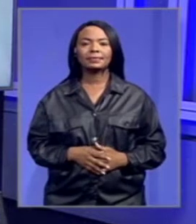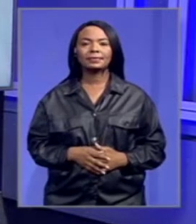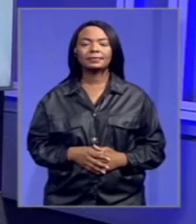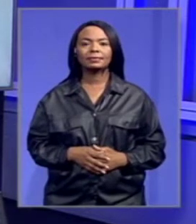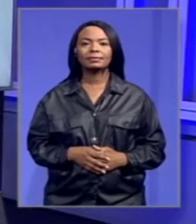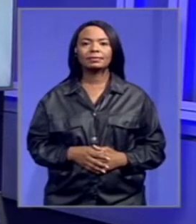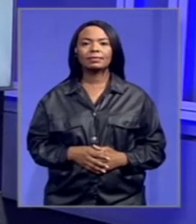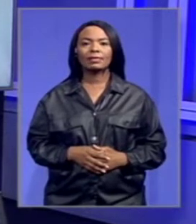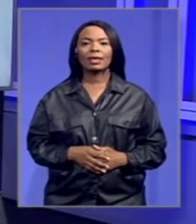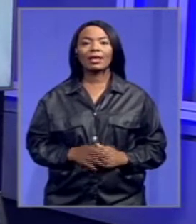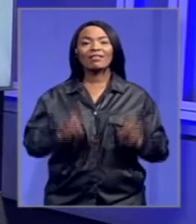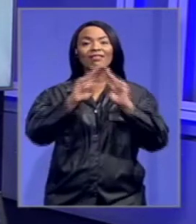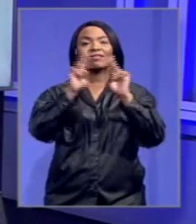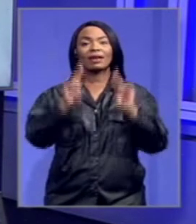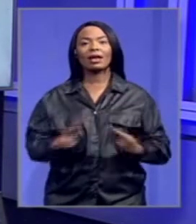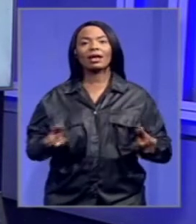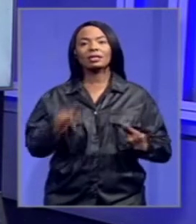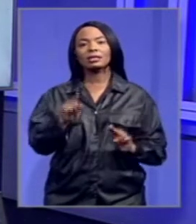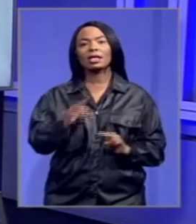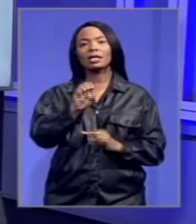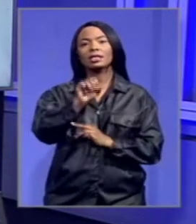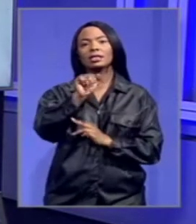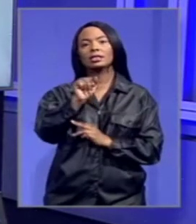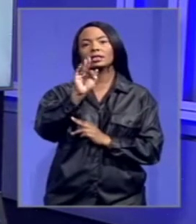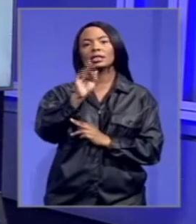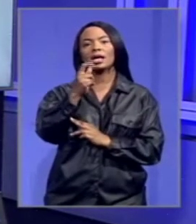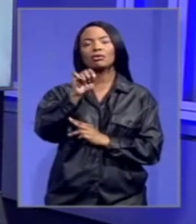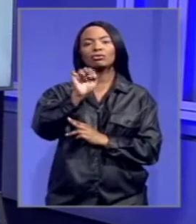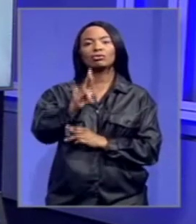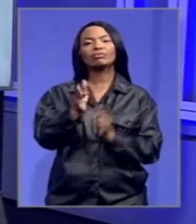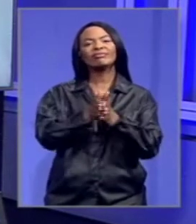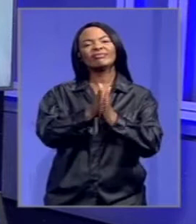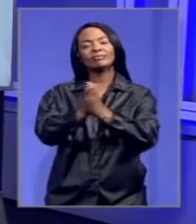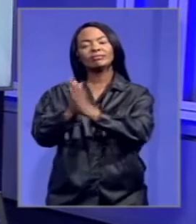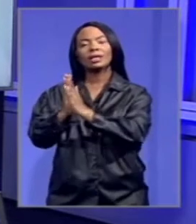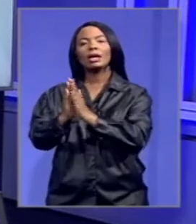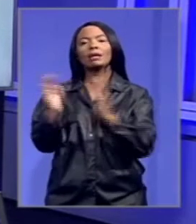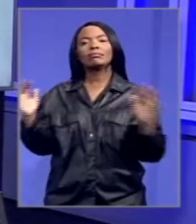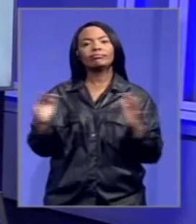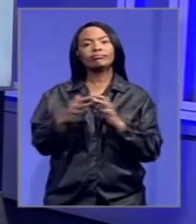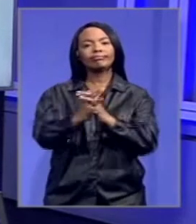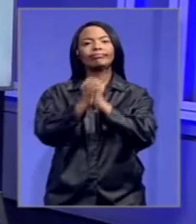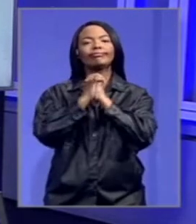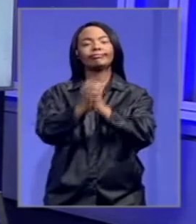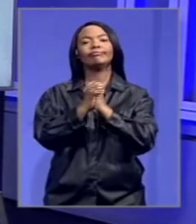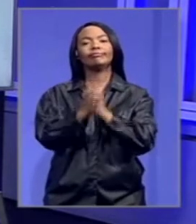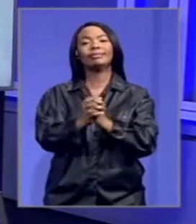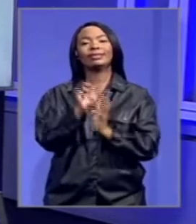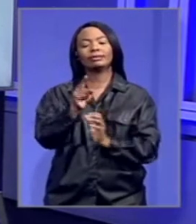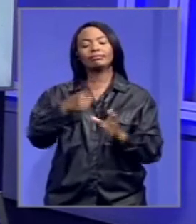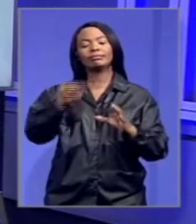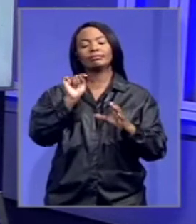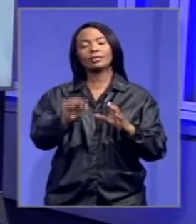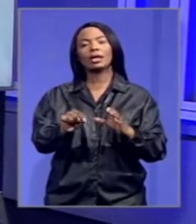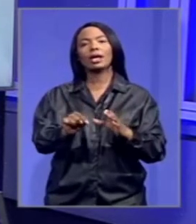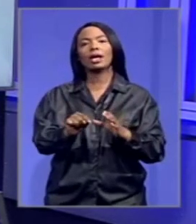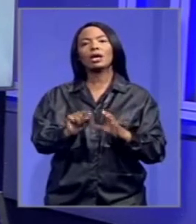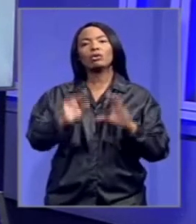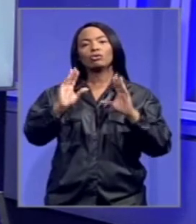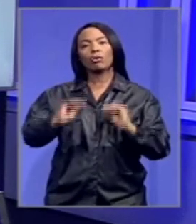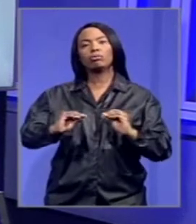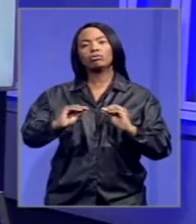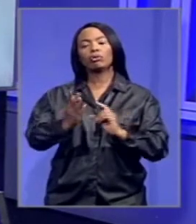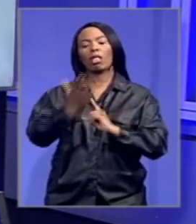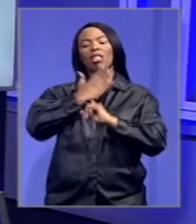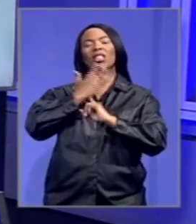Ka ho le leng Federation ya basebetsi SABC e ntse kgoeletso hore ho be le kopano ka hara basebetsi ho lwantsha tsamaiso e ba hatellang. Ella